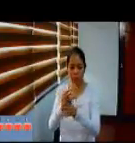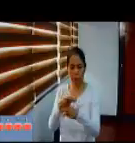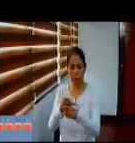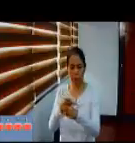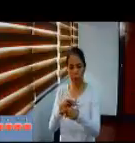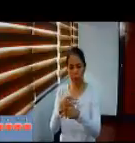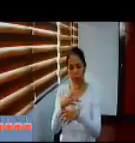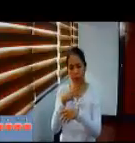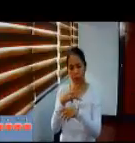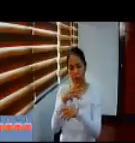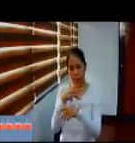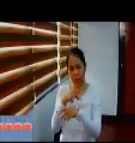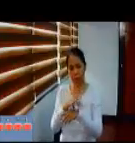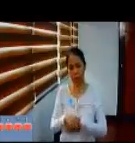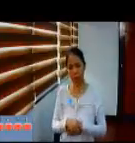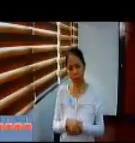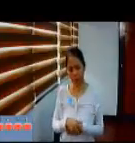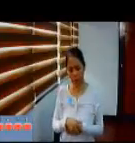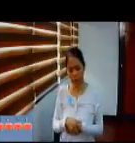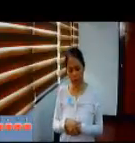So,